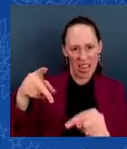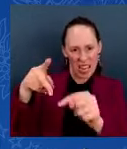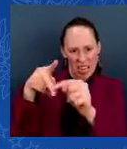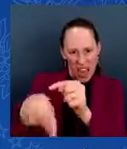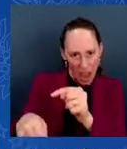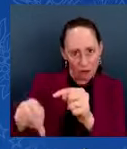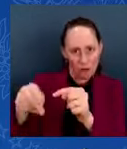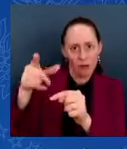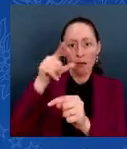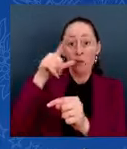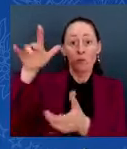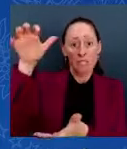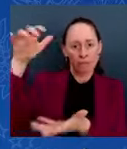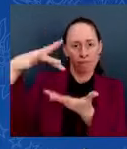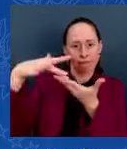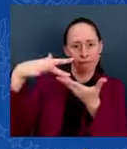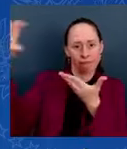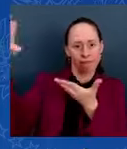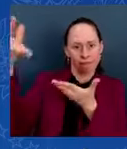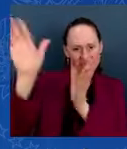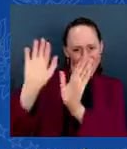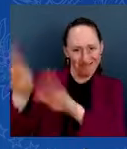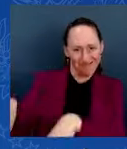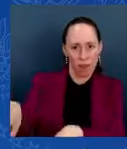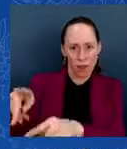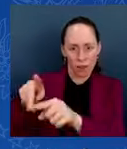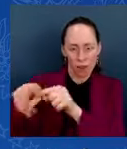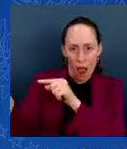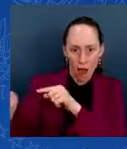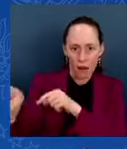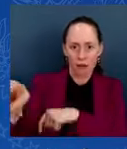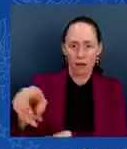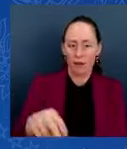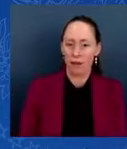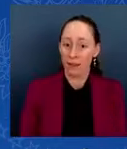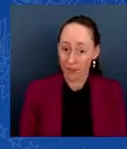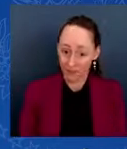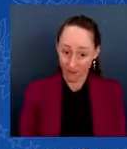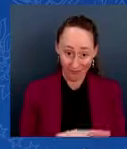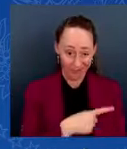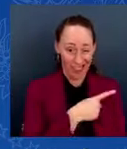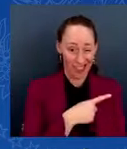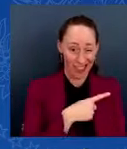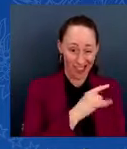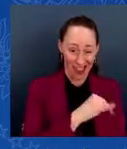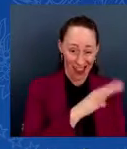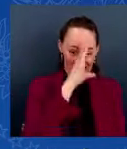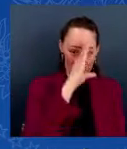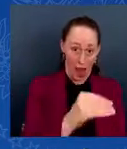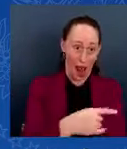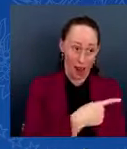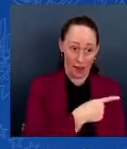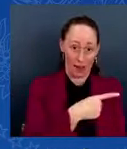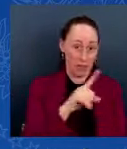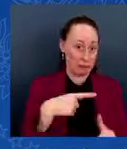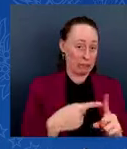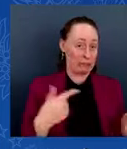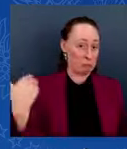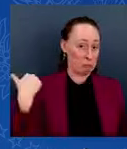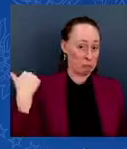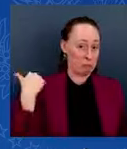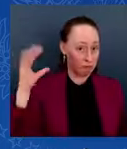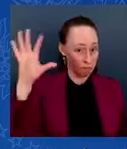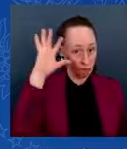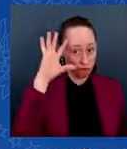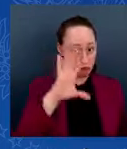this guy we're running against, when he was president, he gave a $2 trillion tax cut to super